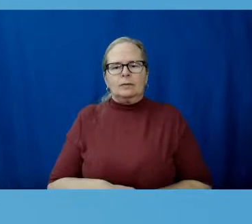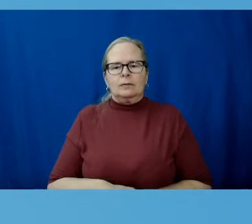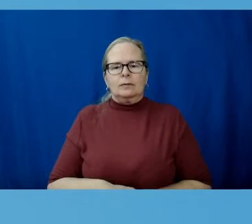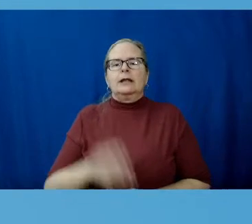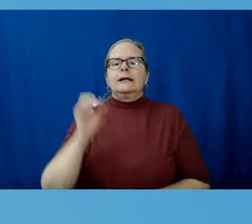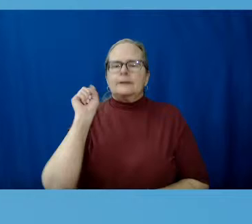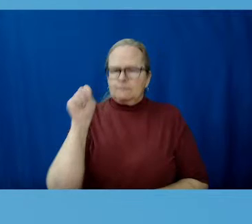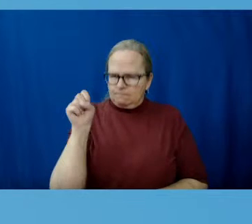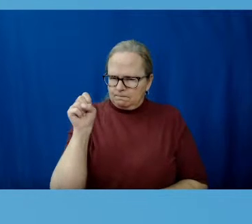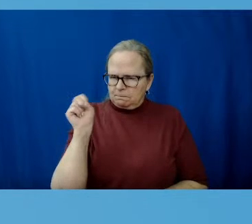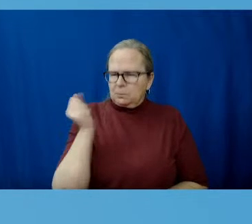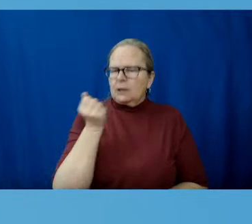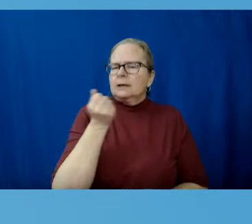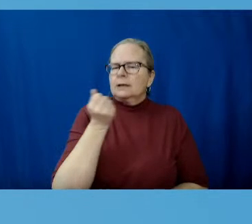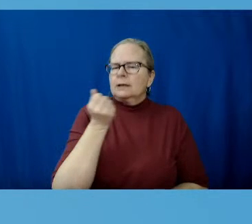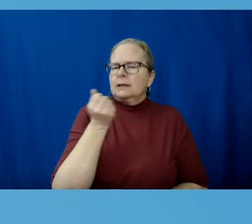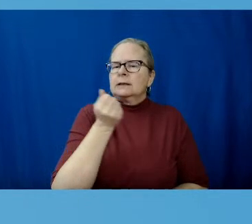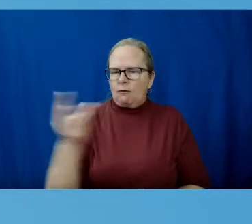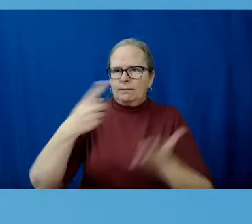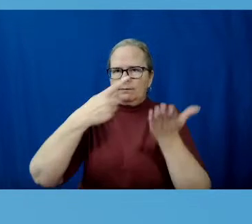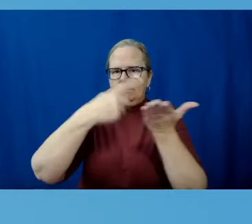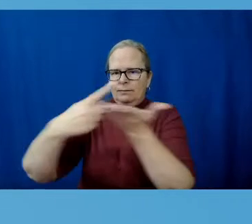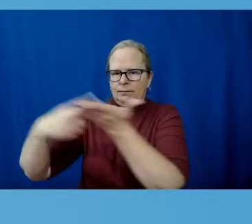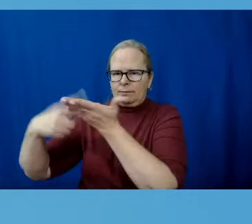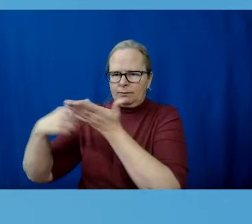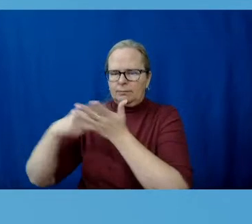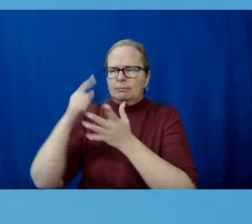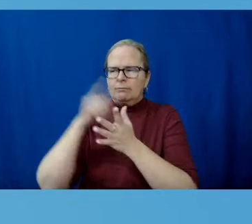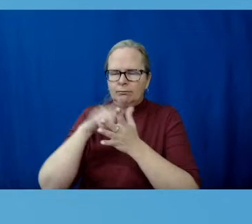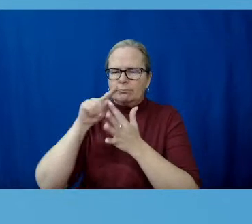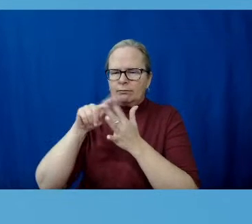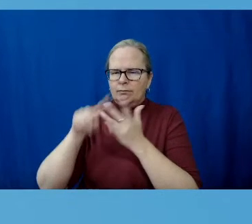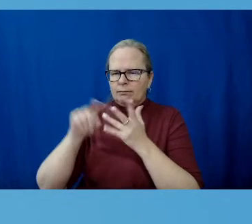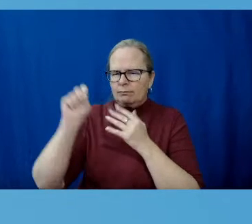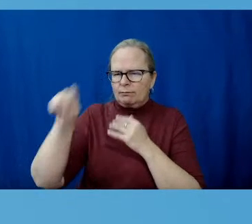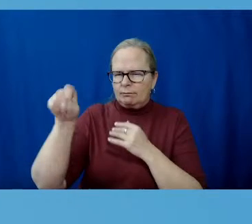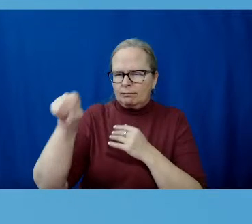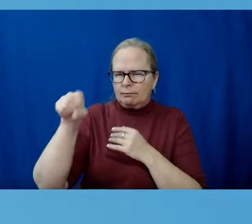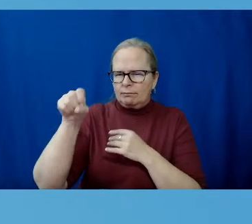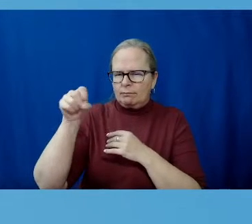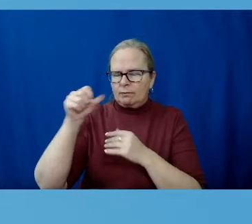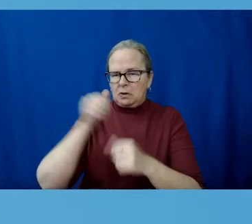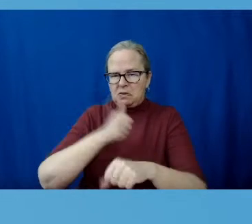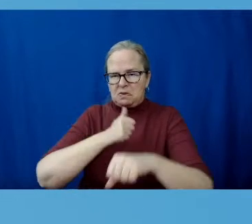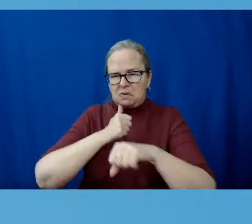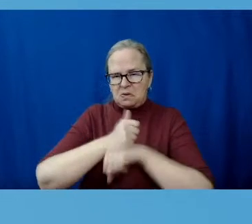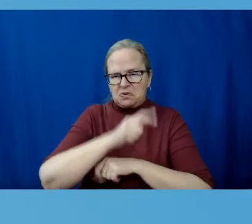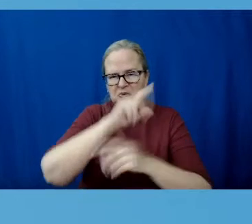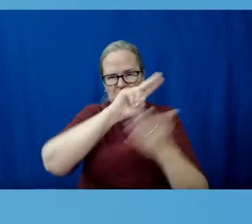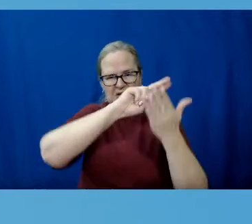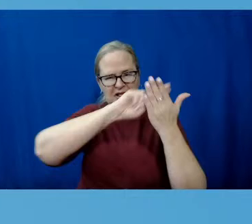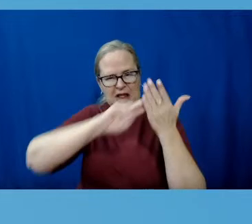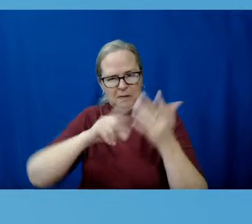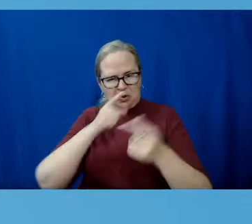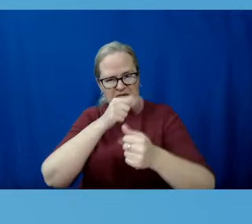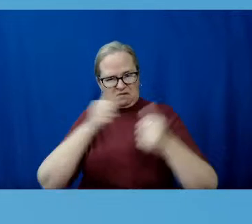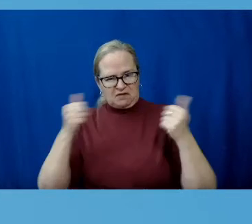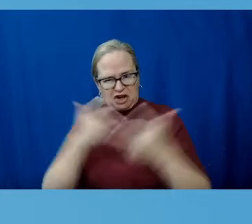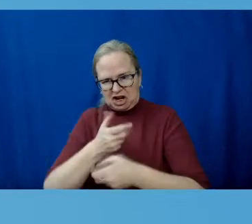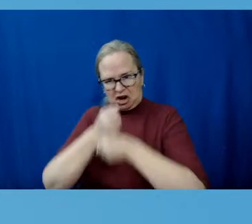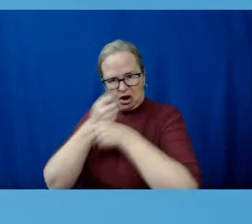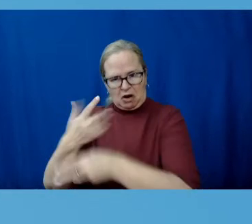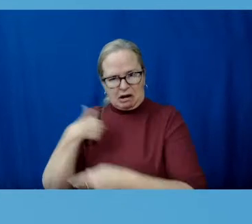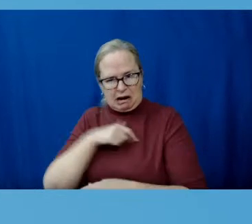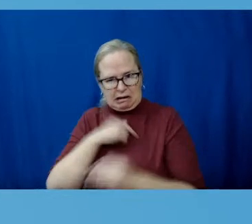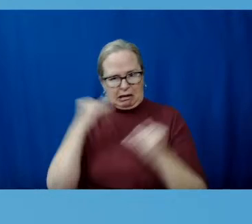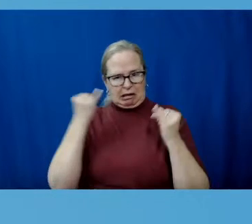to independence to what should the public do. I mean, not to sort of pitch ourselves, but I think that